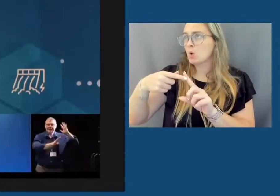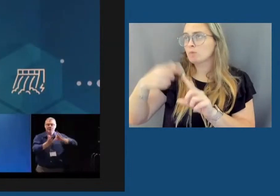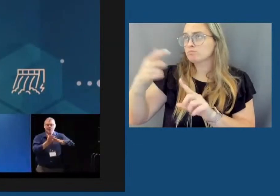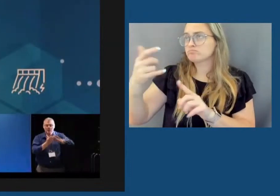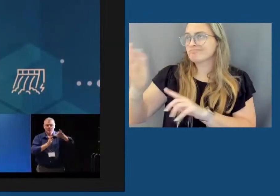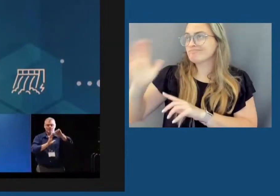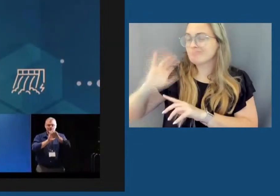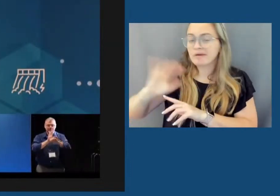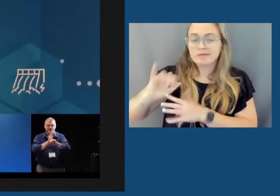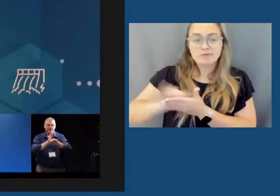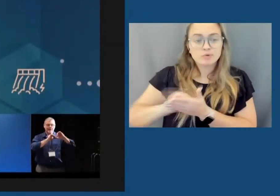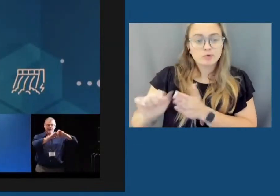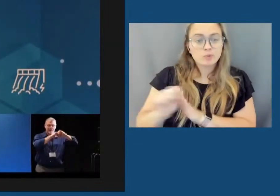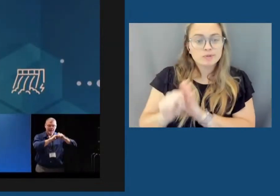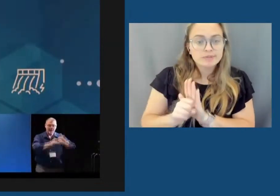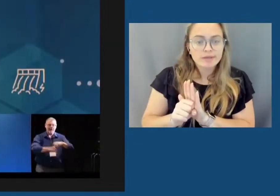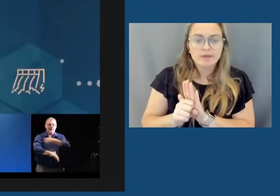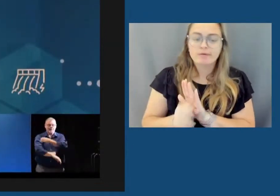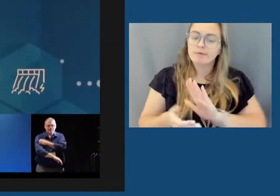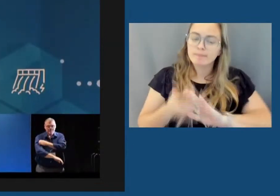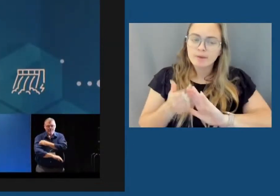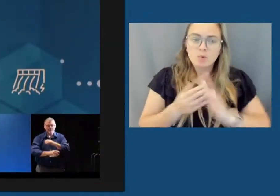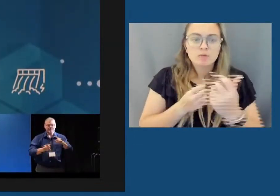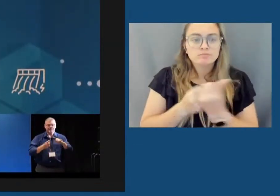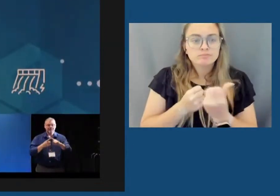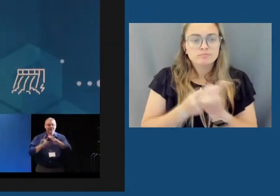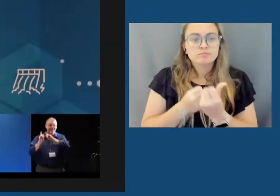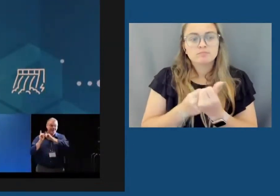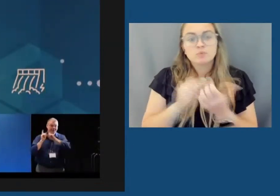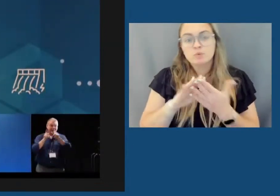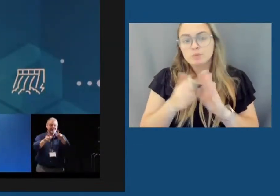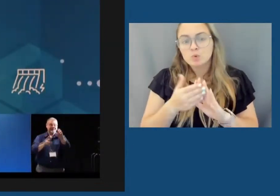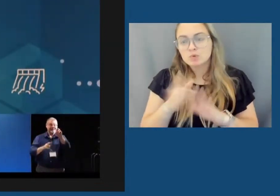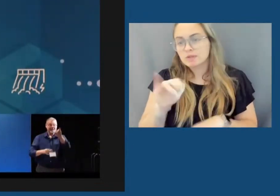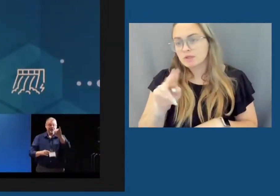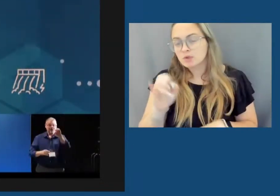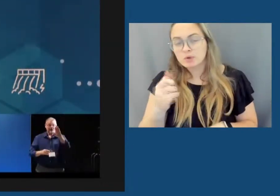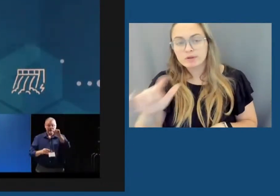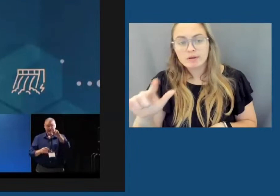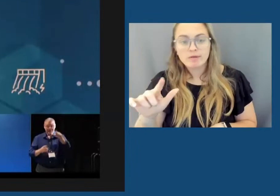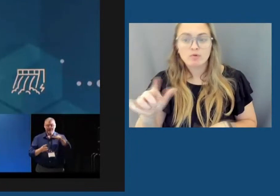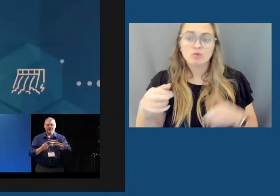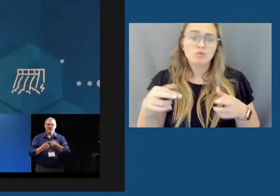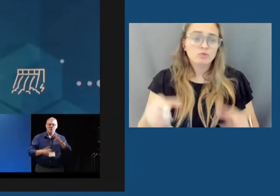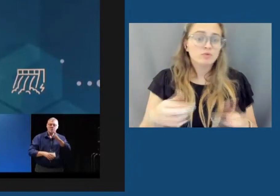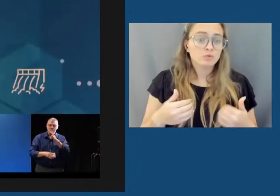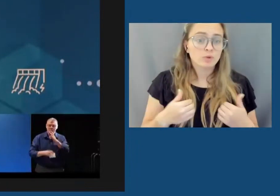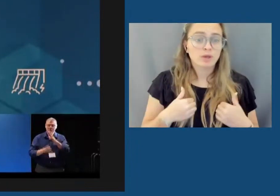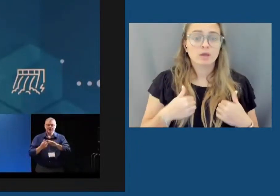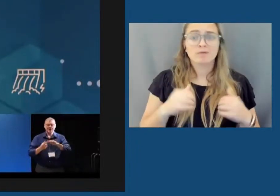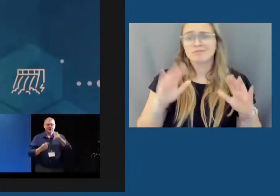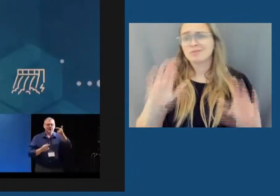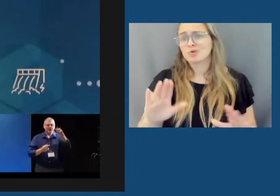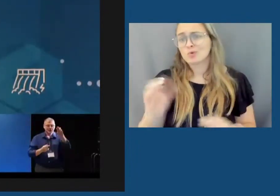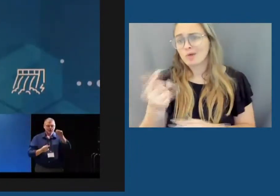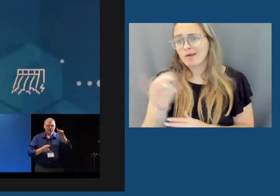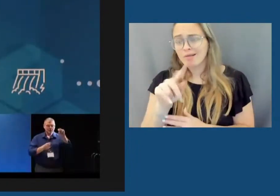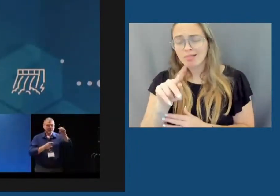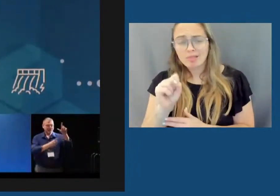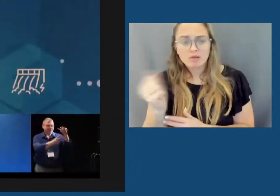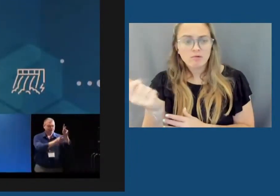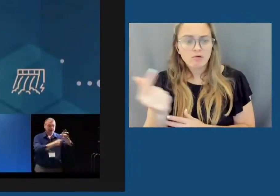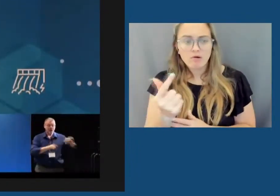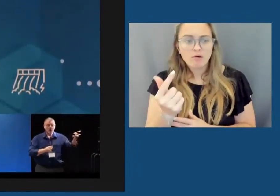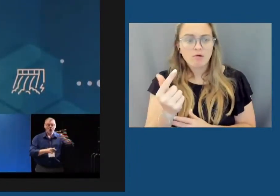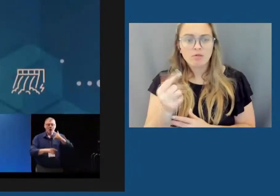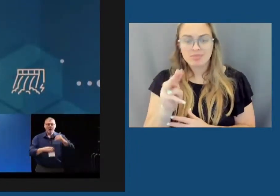and how it was powered. Communities along the Erie Canal and the rivers we have and the Great Lakes all had the mills